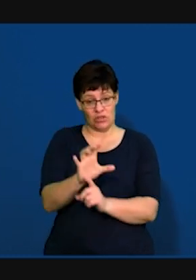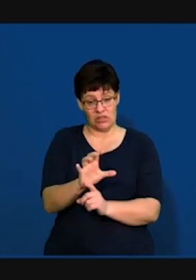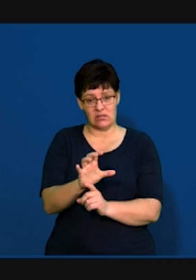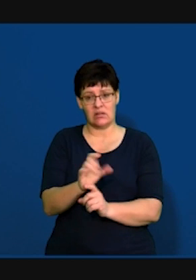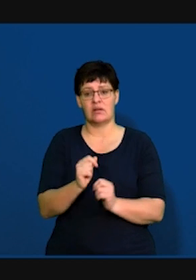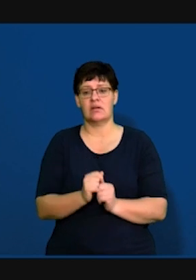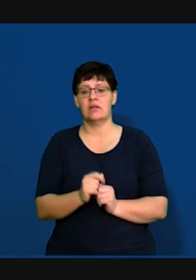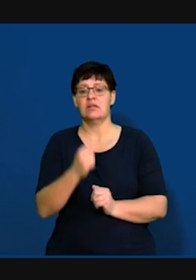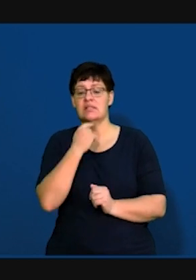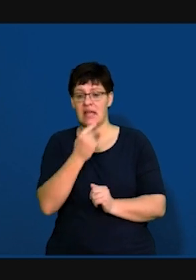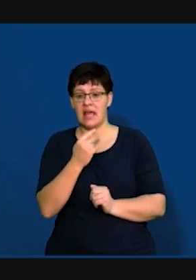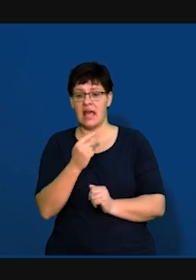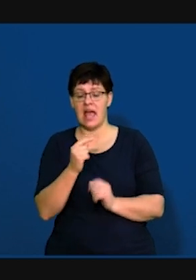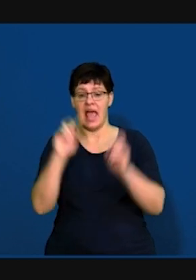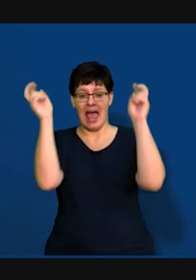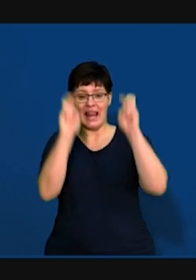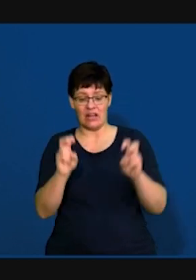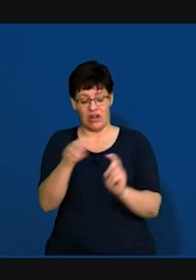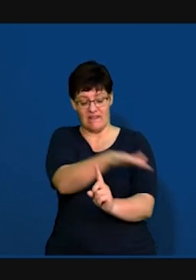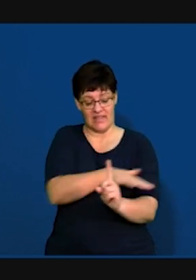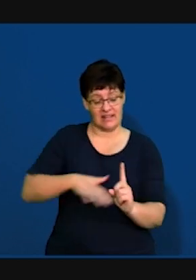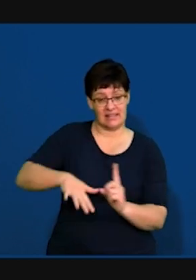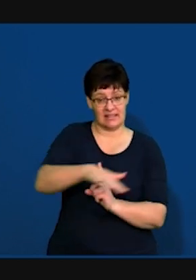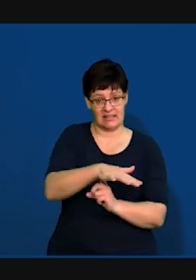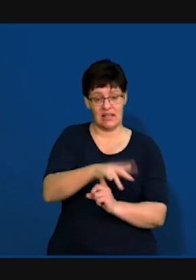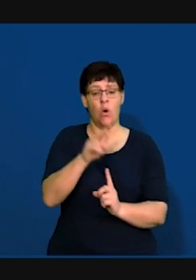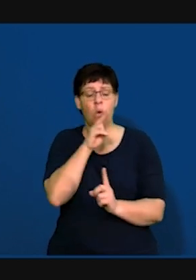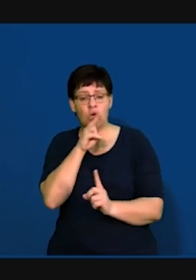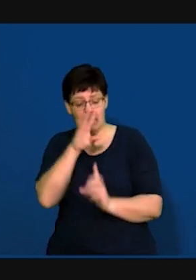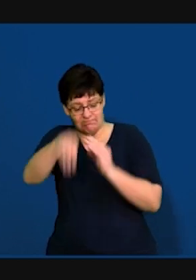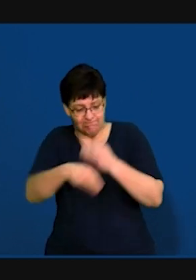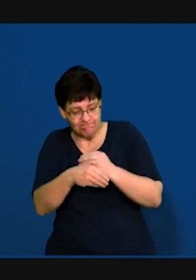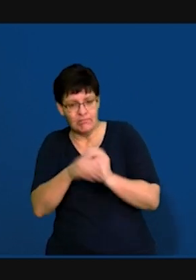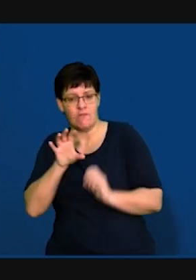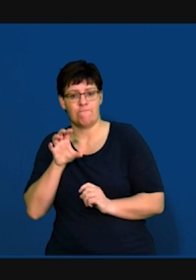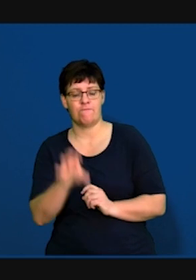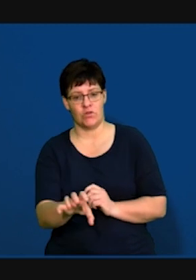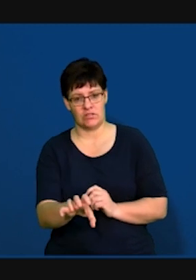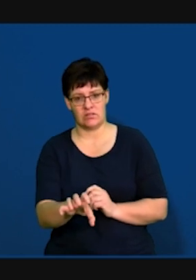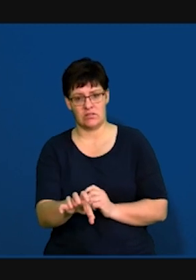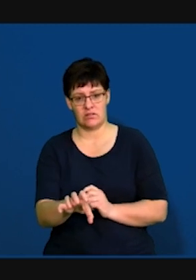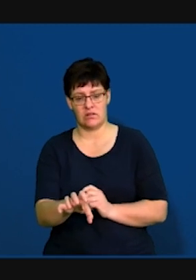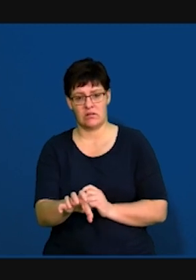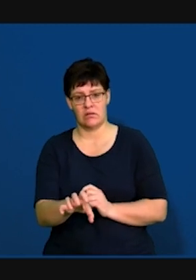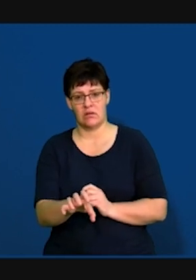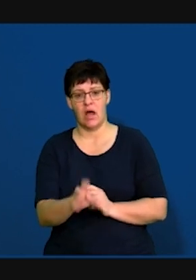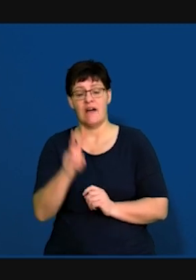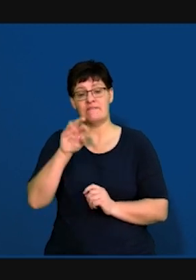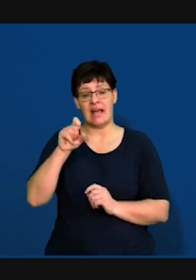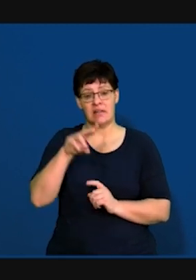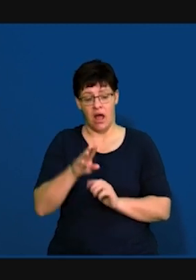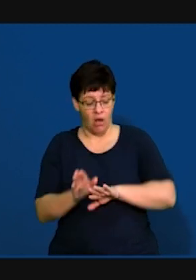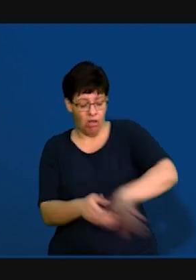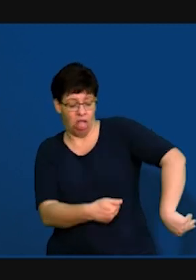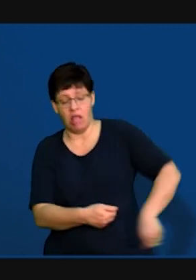about the electric field, we are also talking about forces. So we are not running away from the vectors once